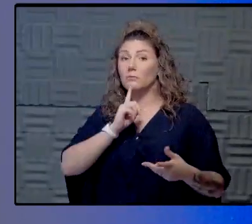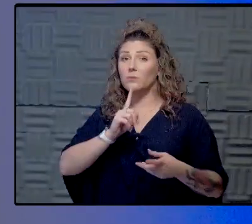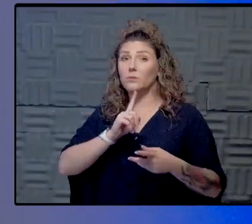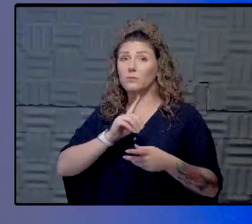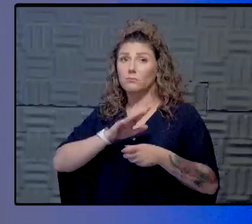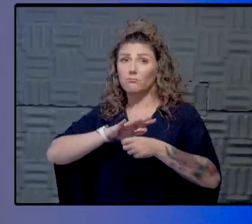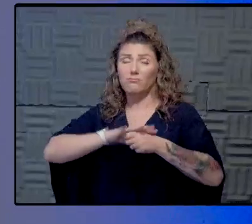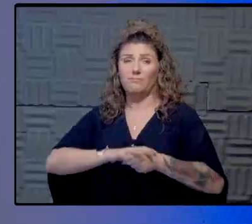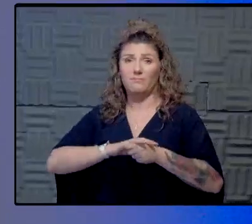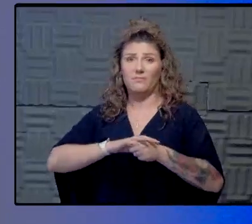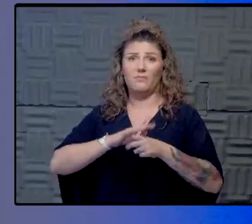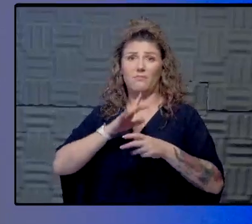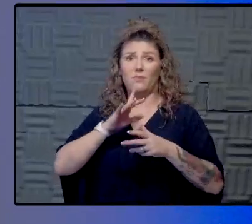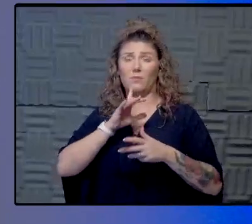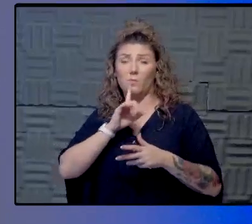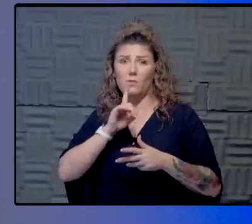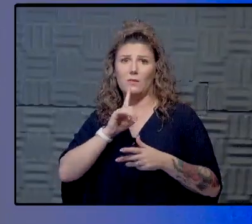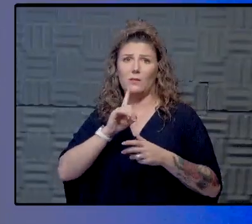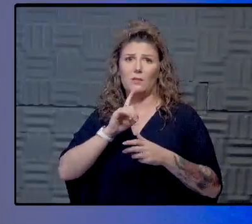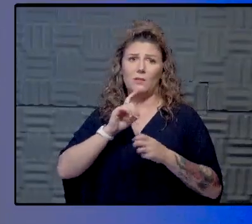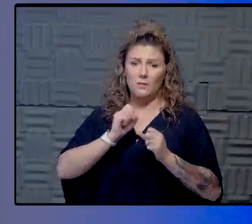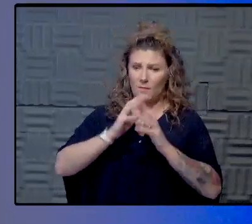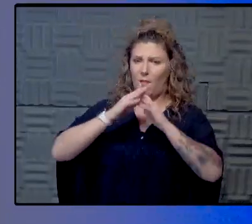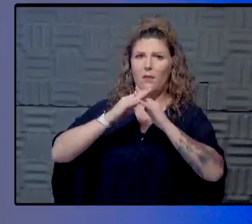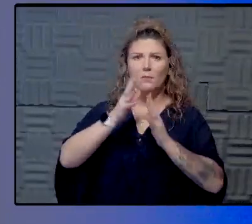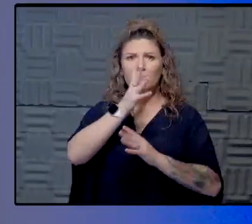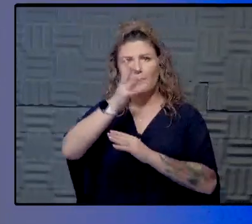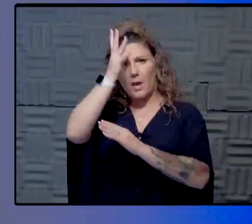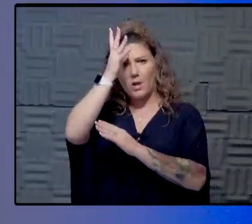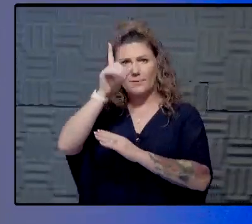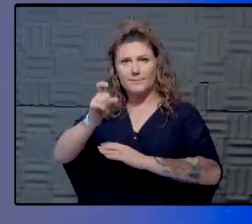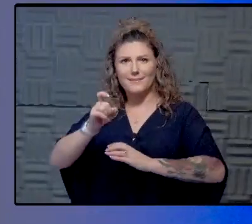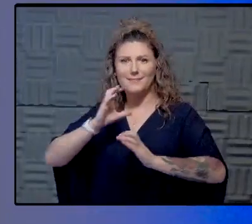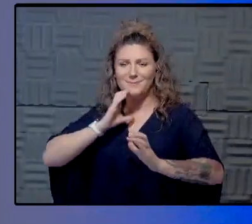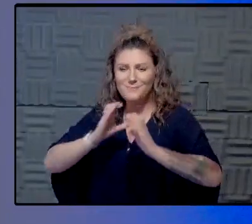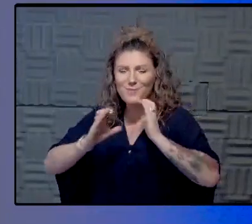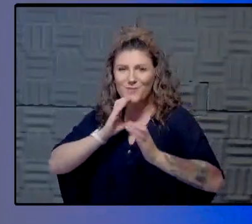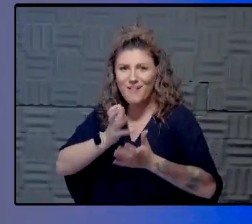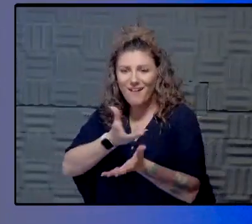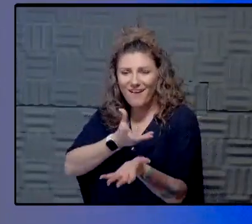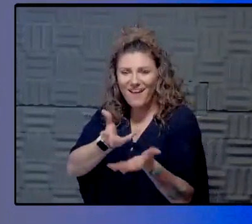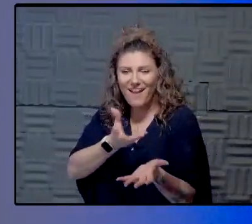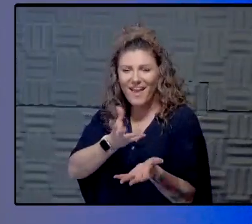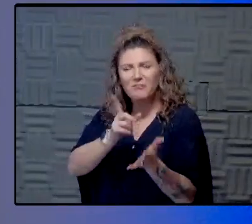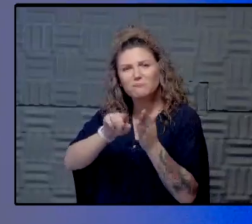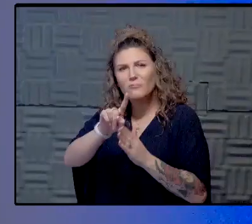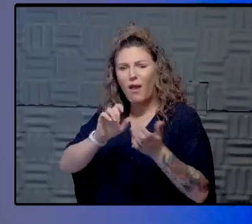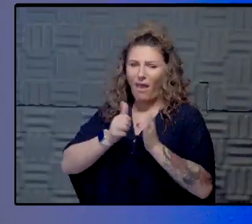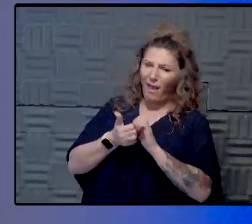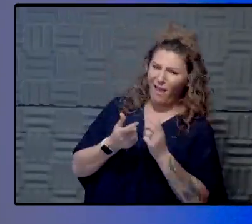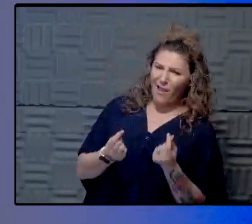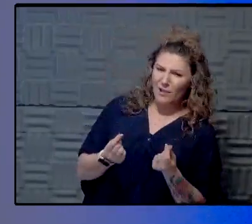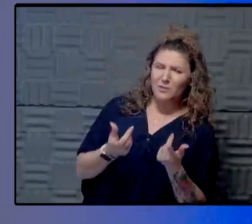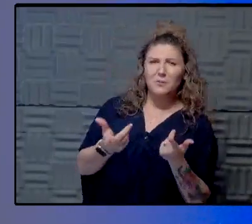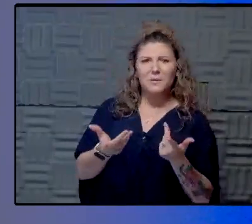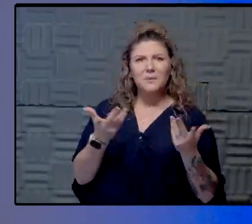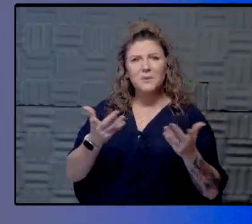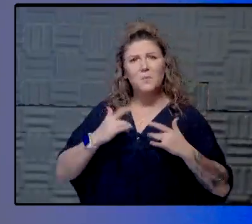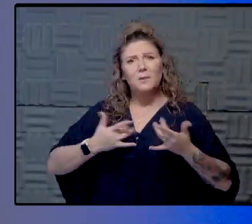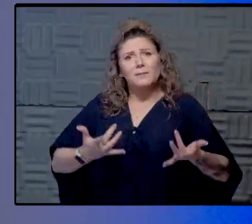the foundations of parenting. We need to be communicating with kids. We need to be checking in with them, asking them how they're